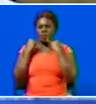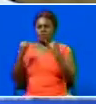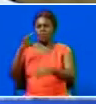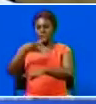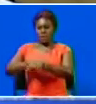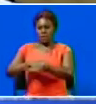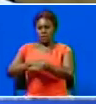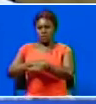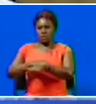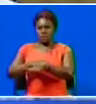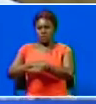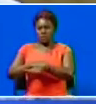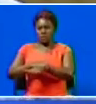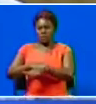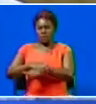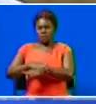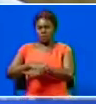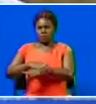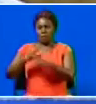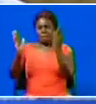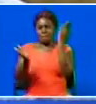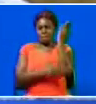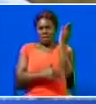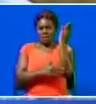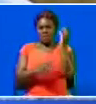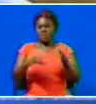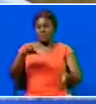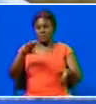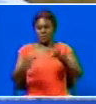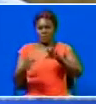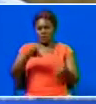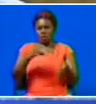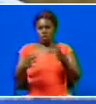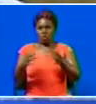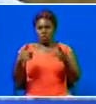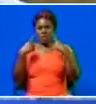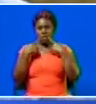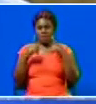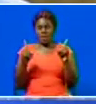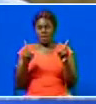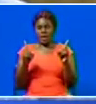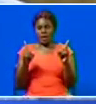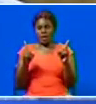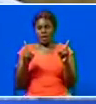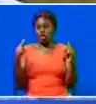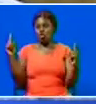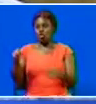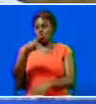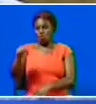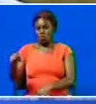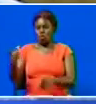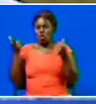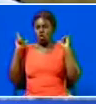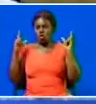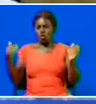have is contained contraband goods, which is ethanol, which was misdeclared. The consignment was